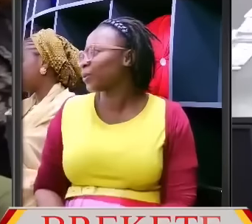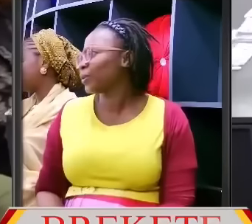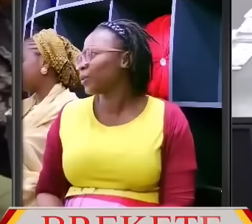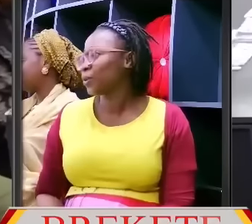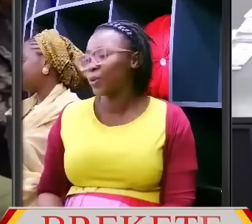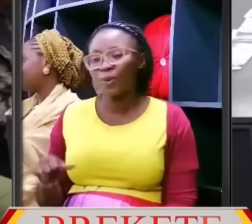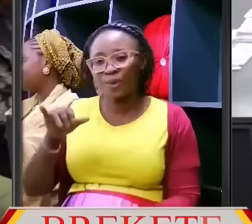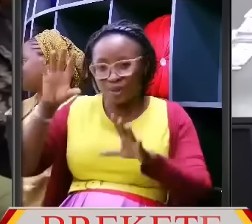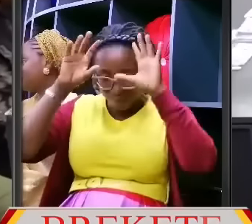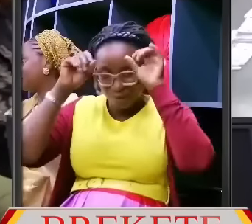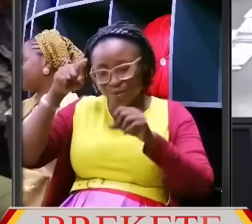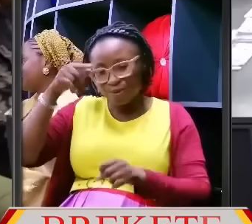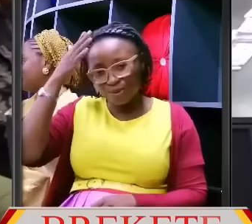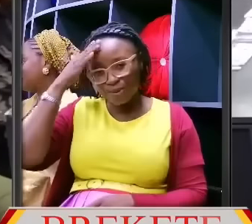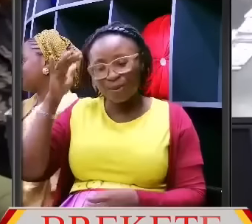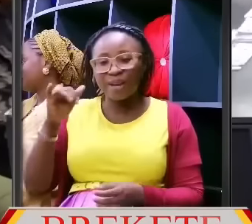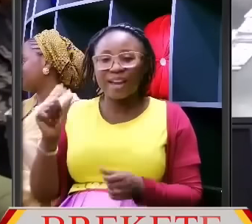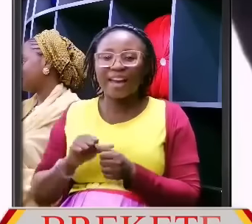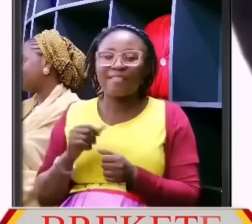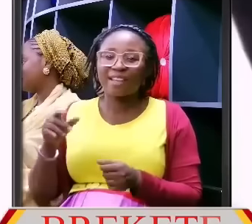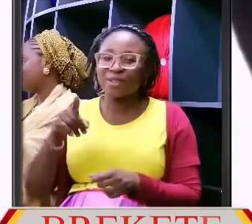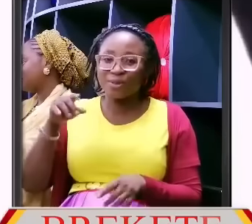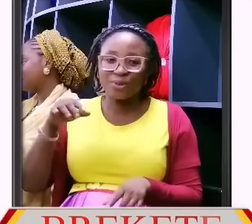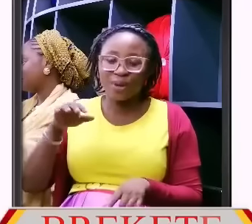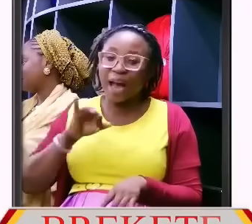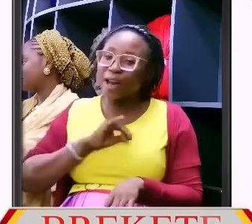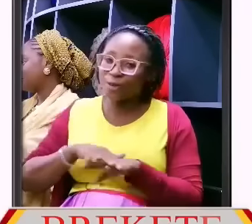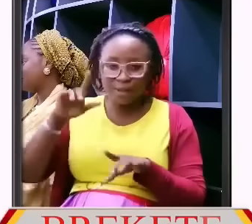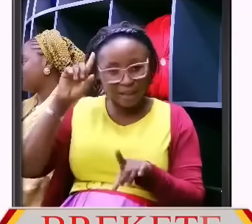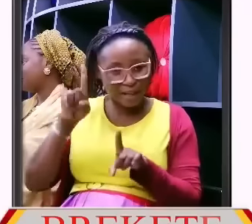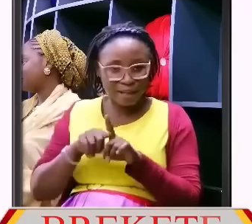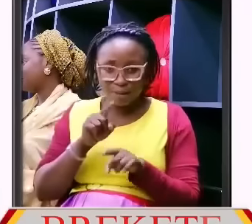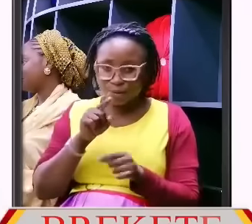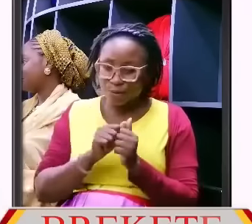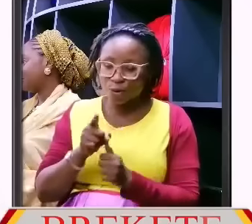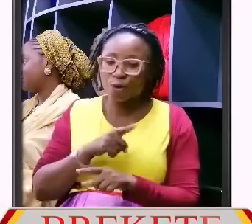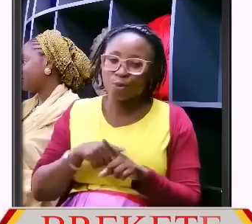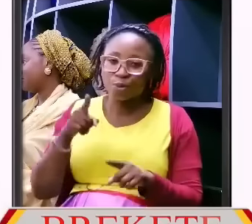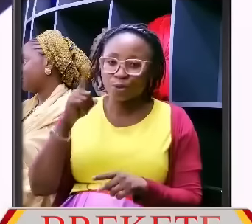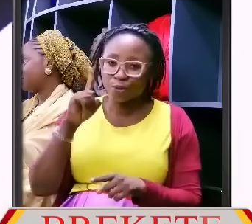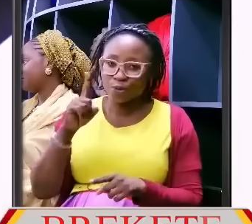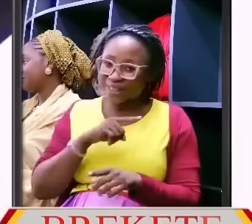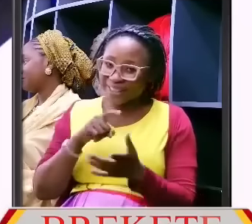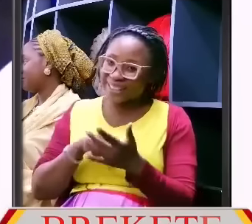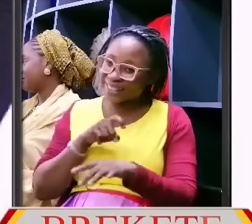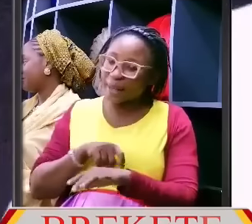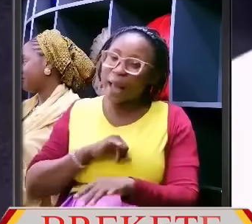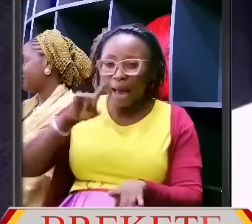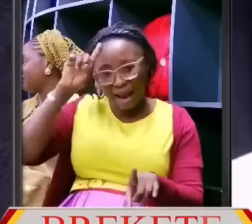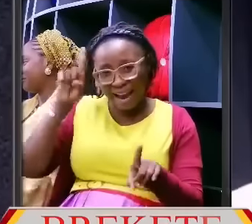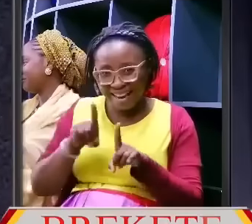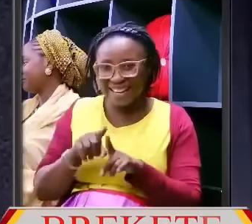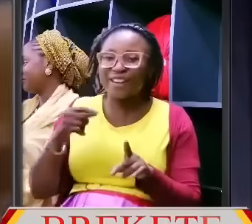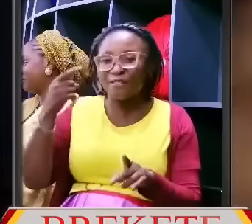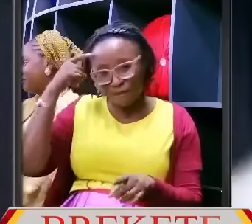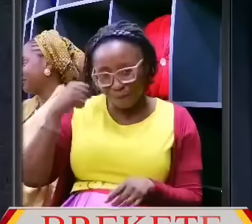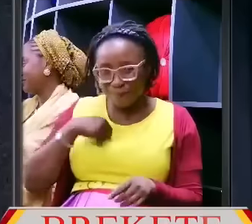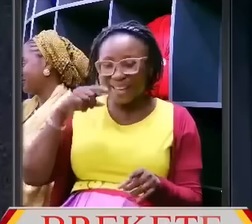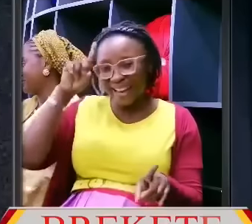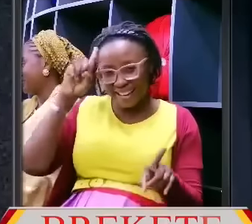Ordinary president, you know, say no be every time you'd agree with me. This one, I want to appreciate you for agreeing with me. For me, agreeing with you.